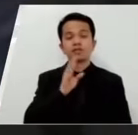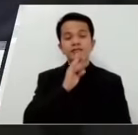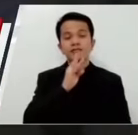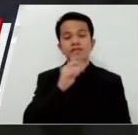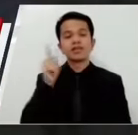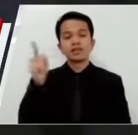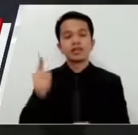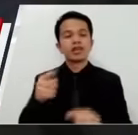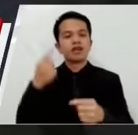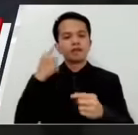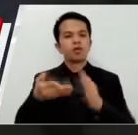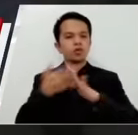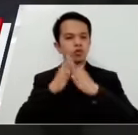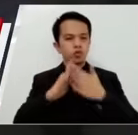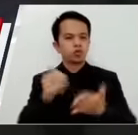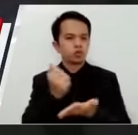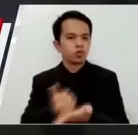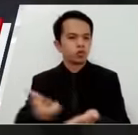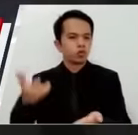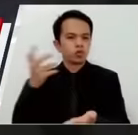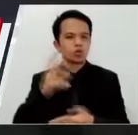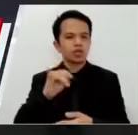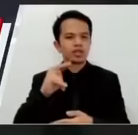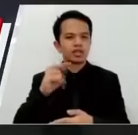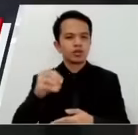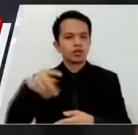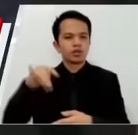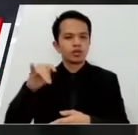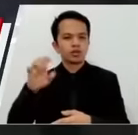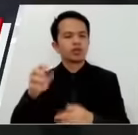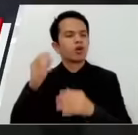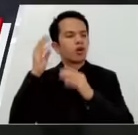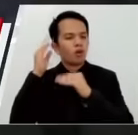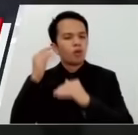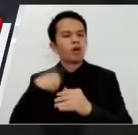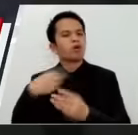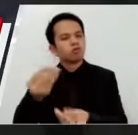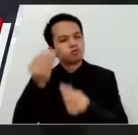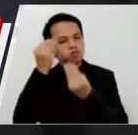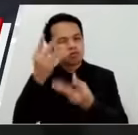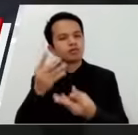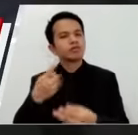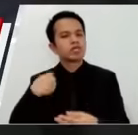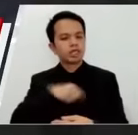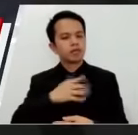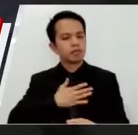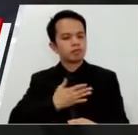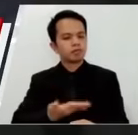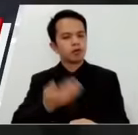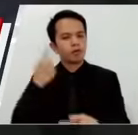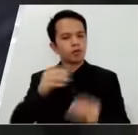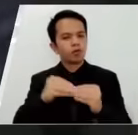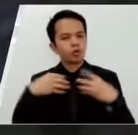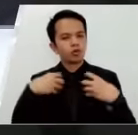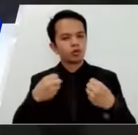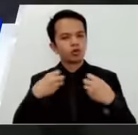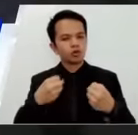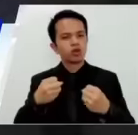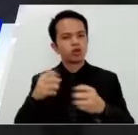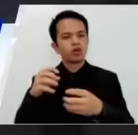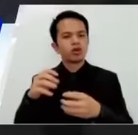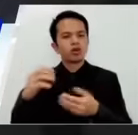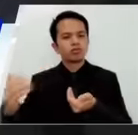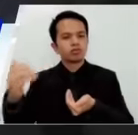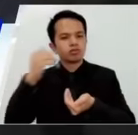the Indo-Pacific, I hope to reaffirm our intention to further strengthen trilateral cooperation and